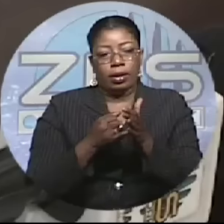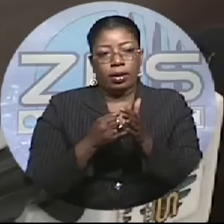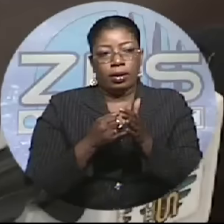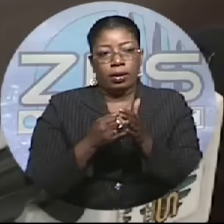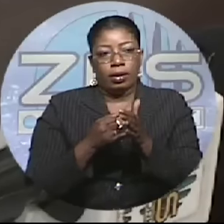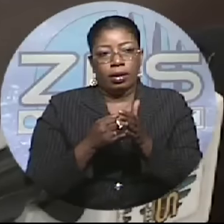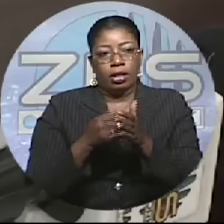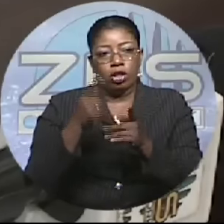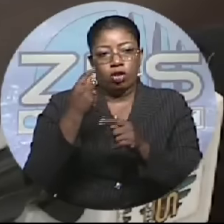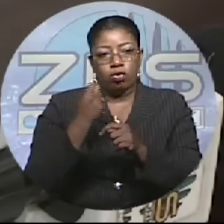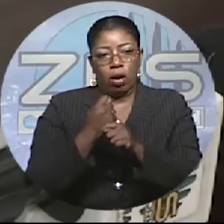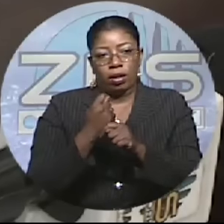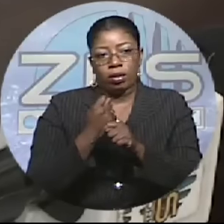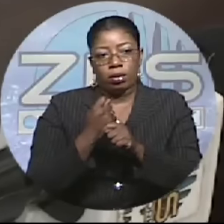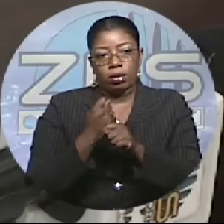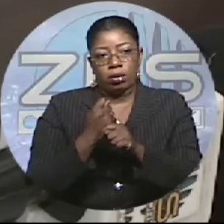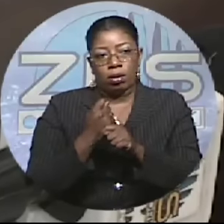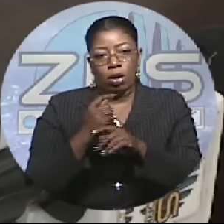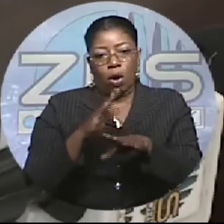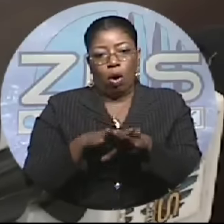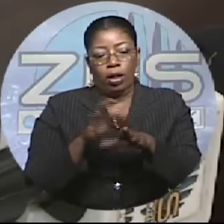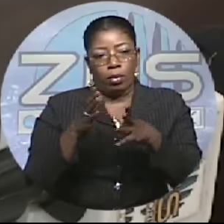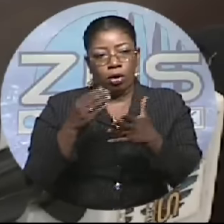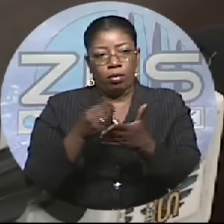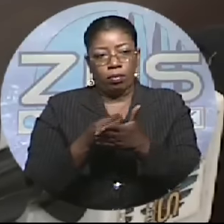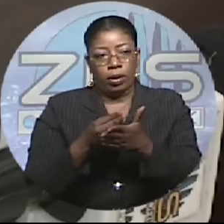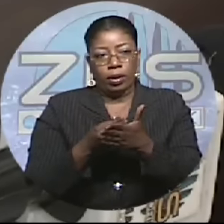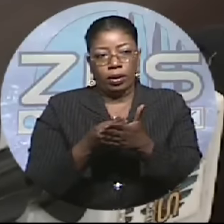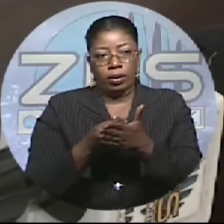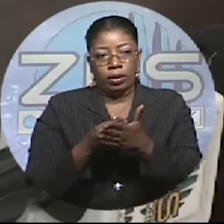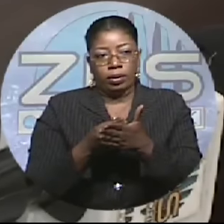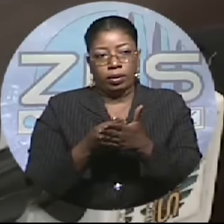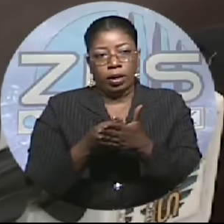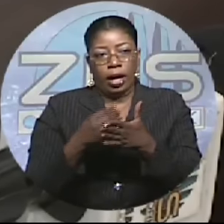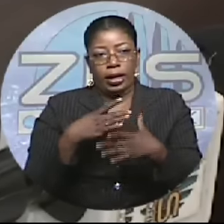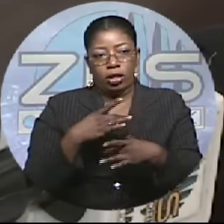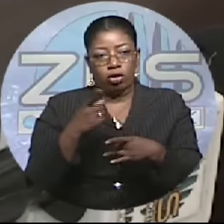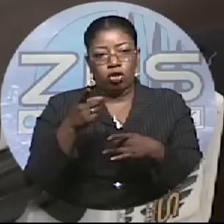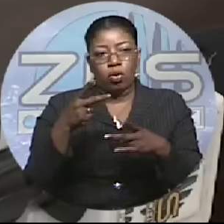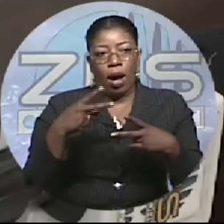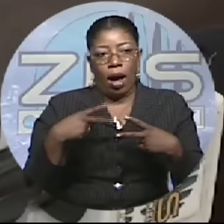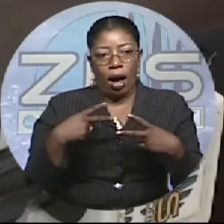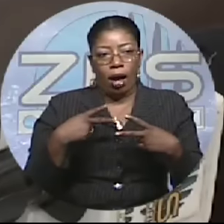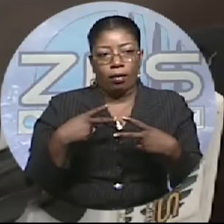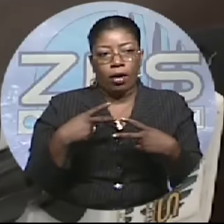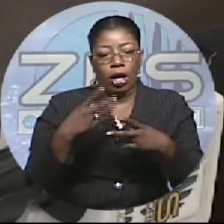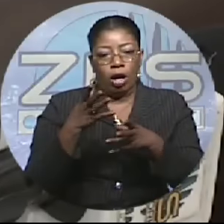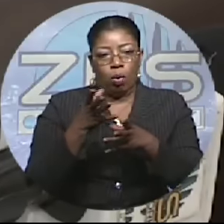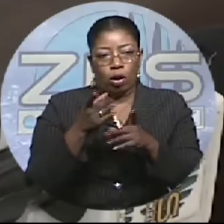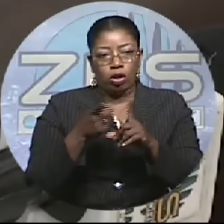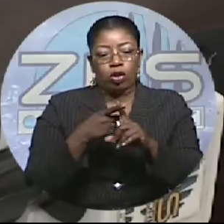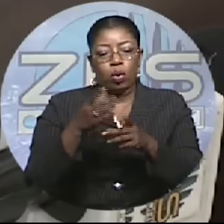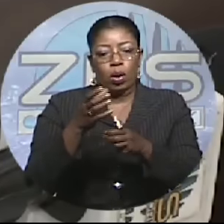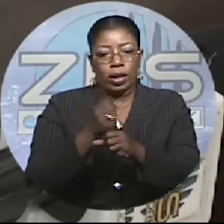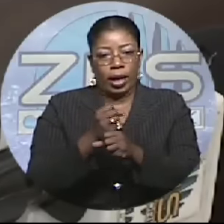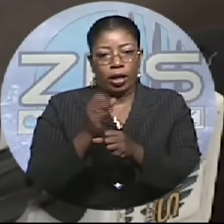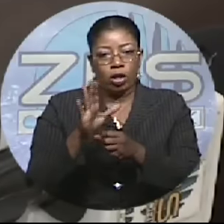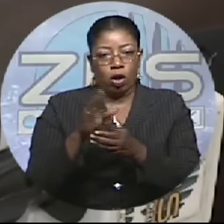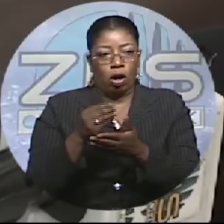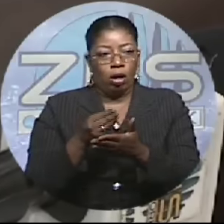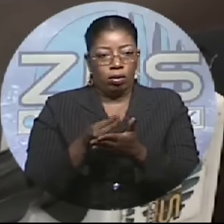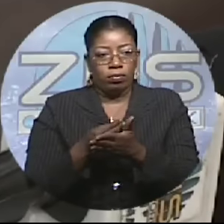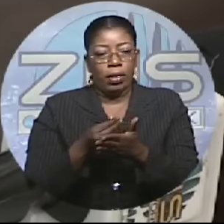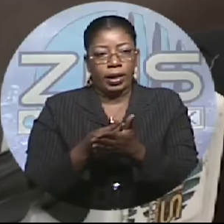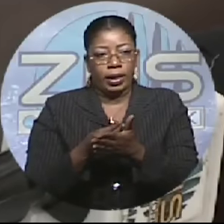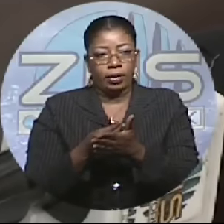that depending on your indebtedness and how much interest you have in wanting to recoup or recover those funds,